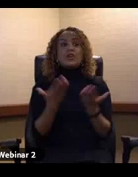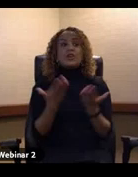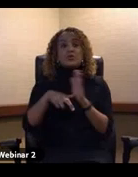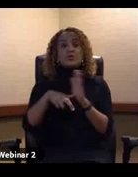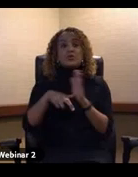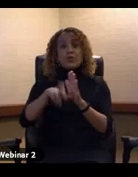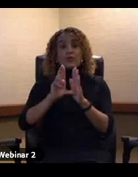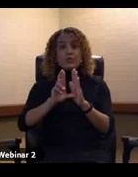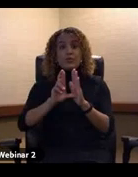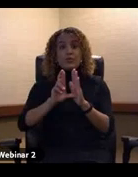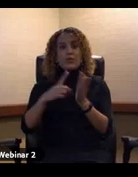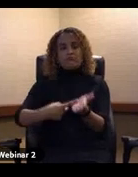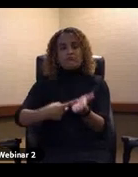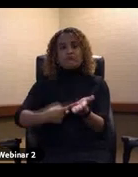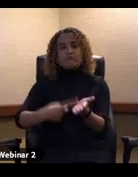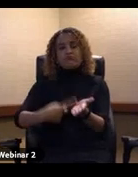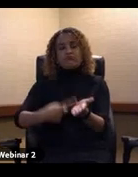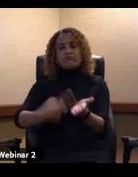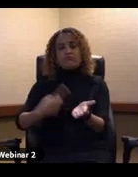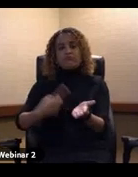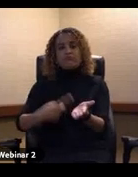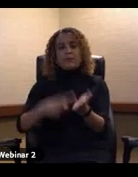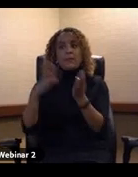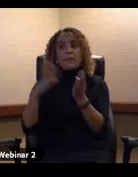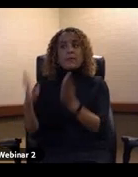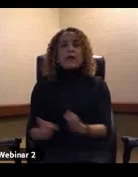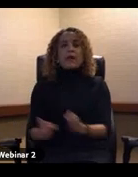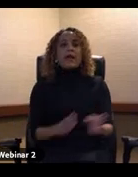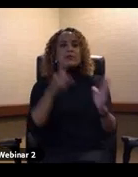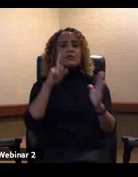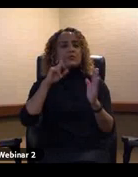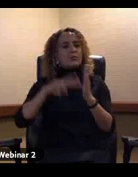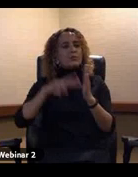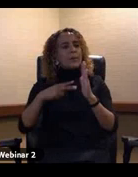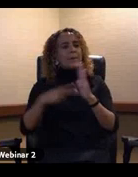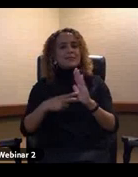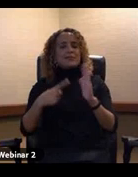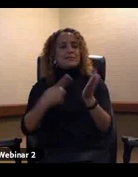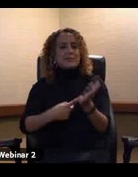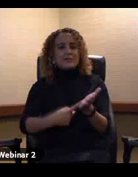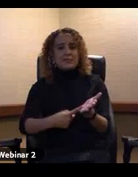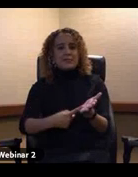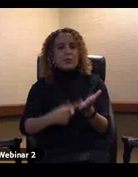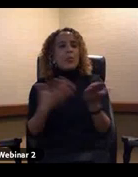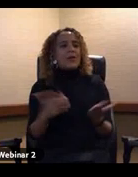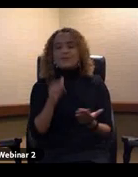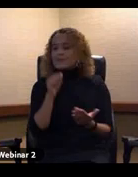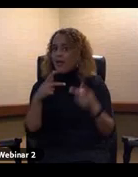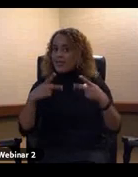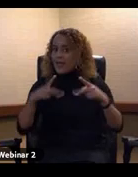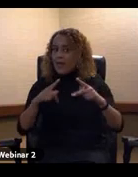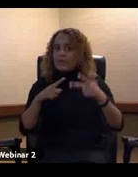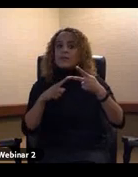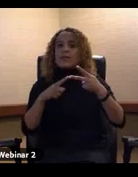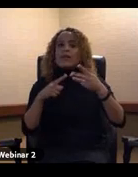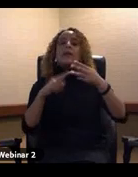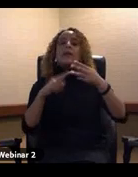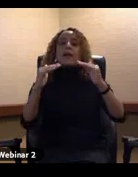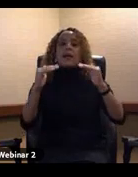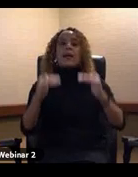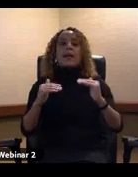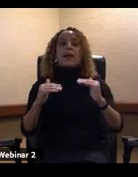Here's an overview of the topics I plan to cover today. I plan to go through the purpose of the grant program, what's not allowed, eligibility and